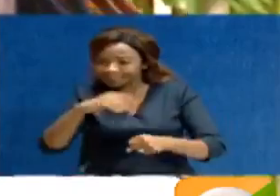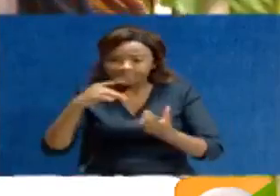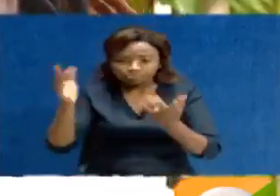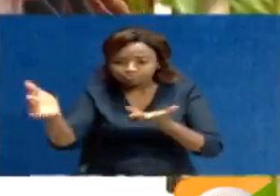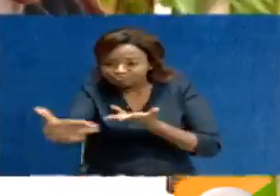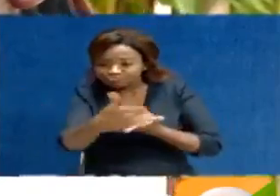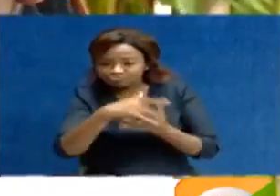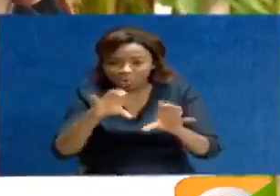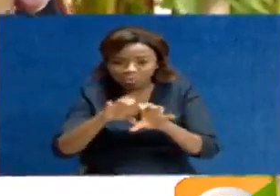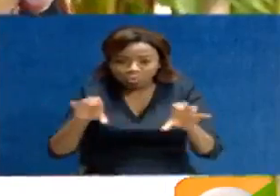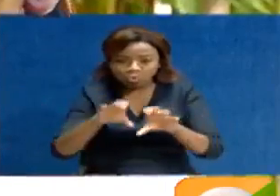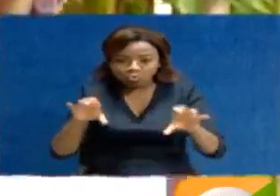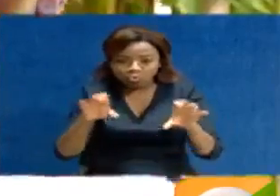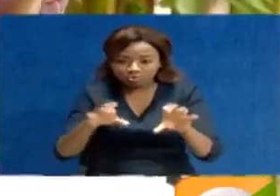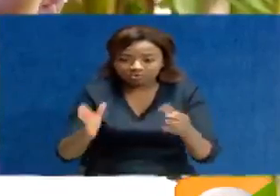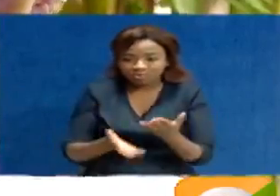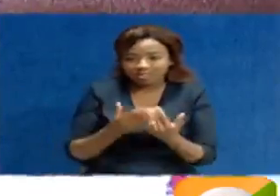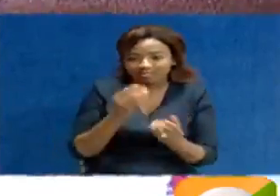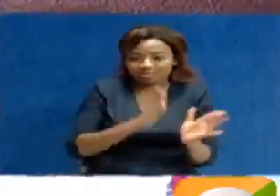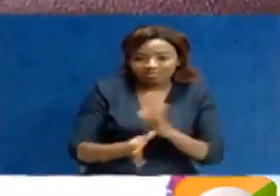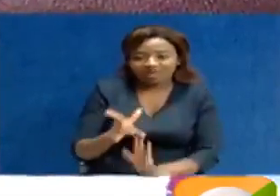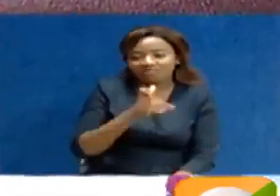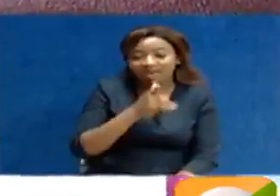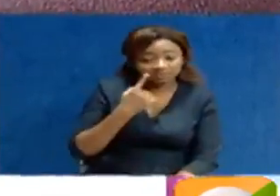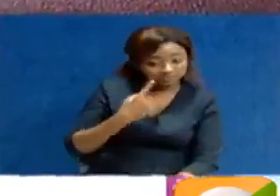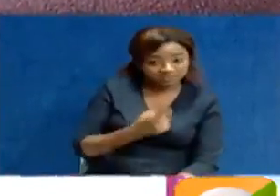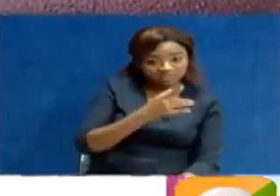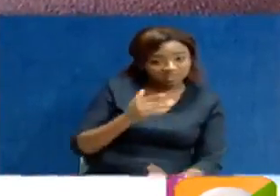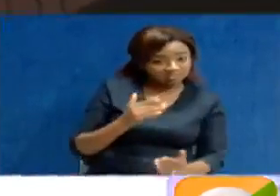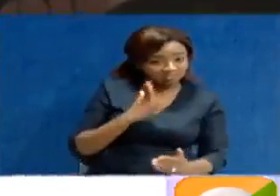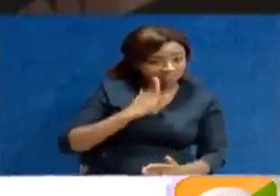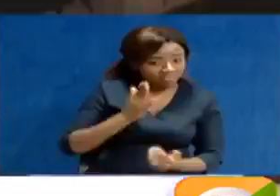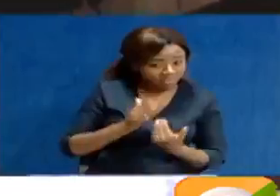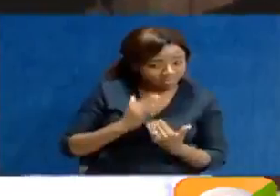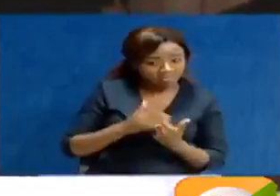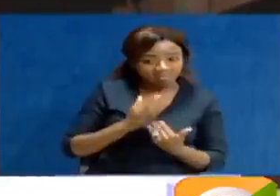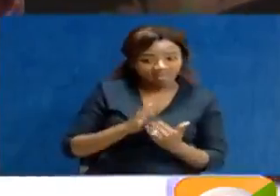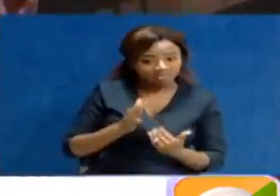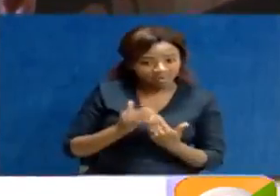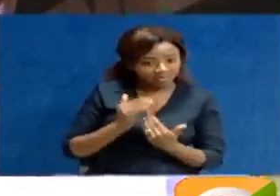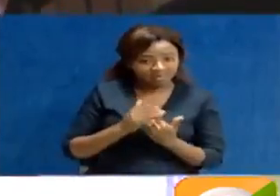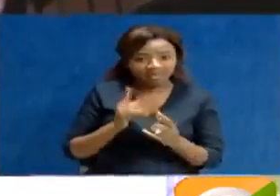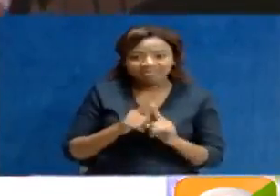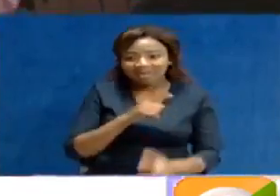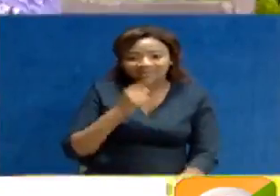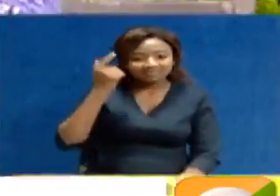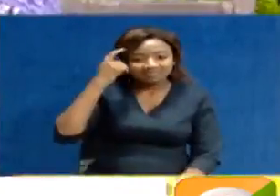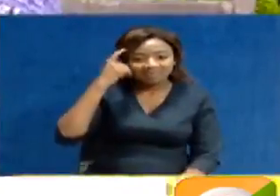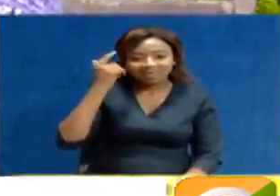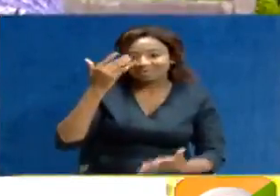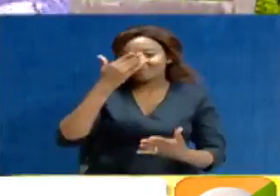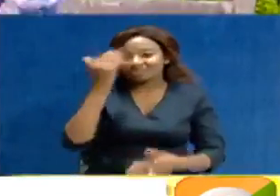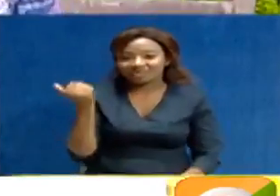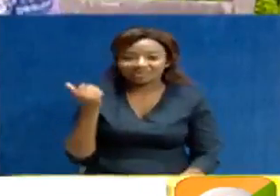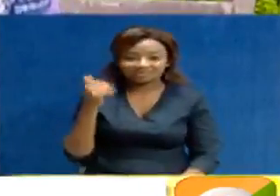there's firewood for lunch. So unaona ni mtu, she was also a responsible mother and a dedicated mother. Her memory too fails her daily.